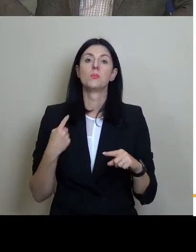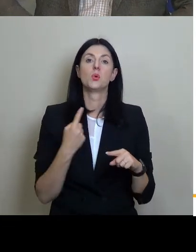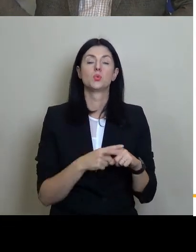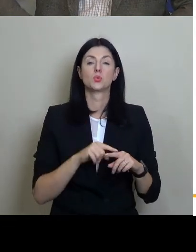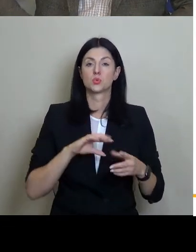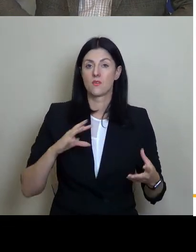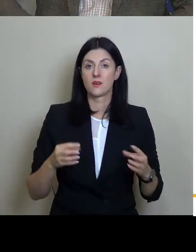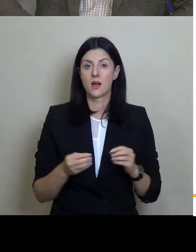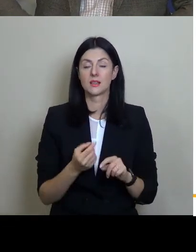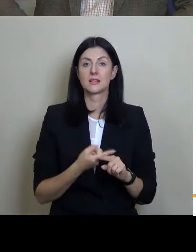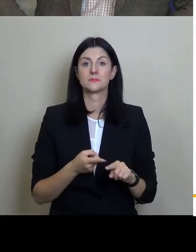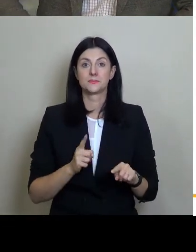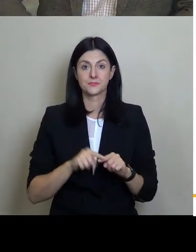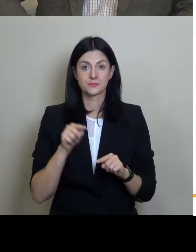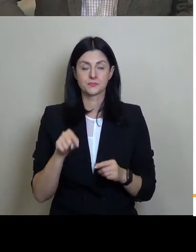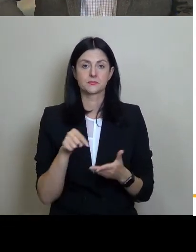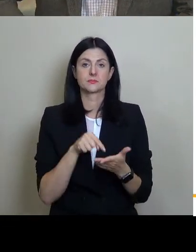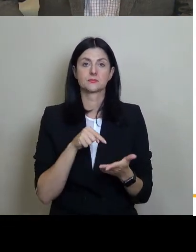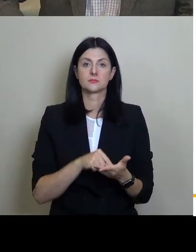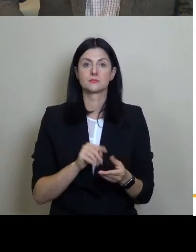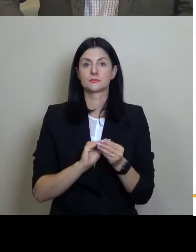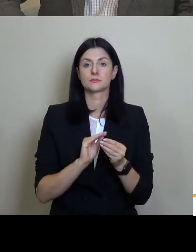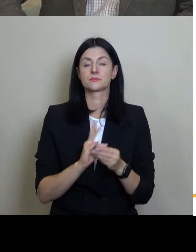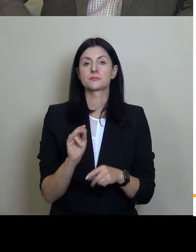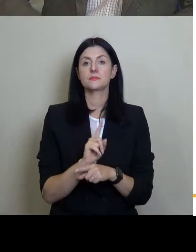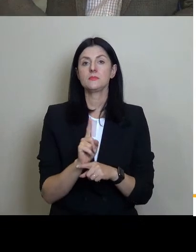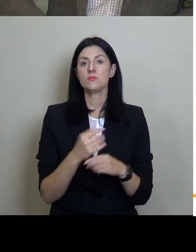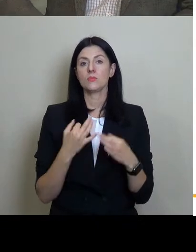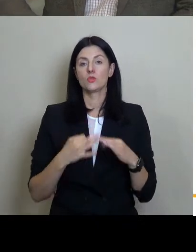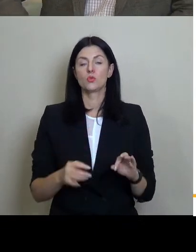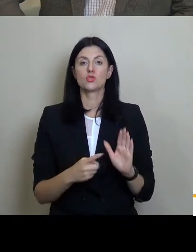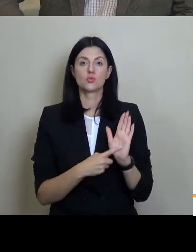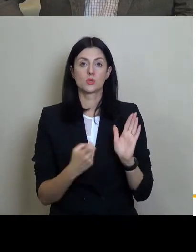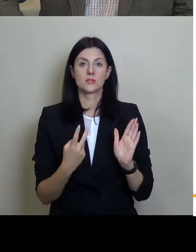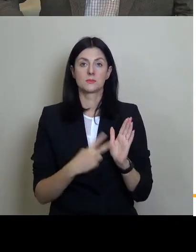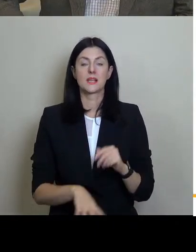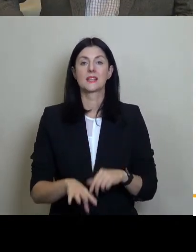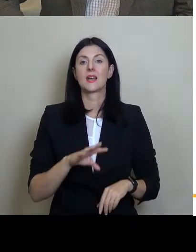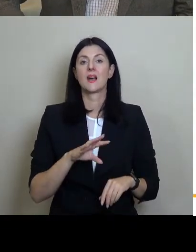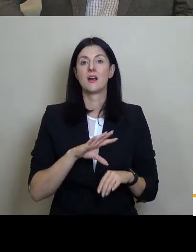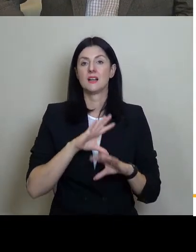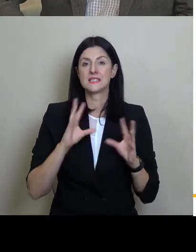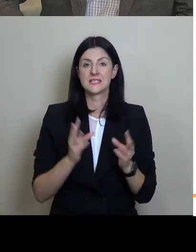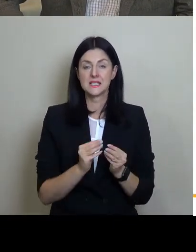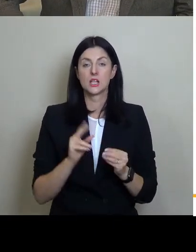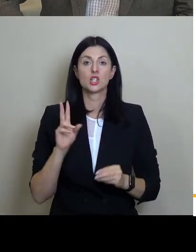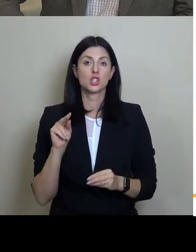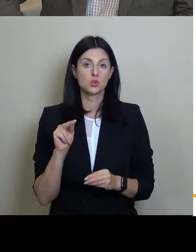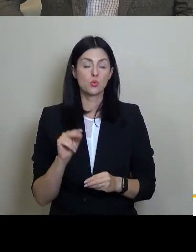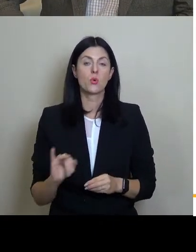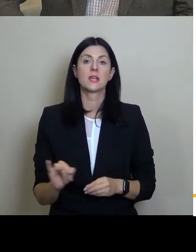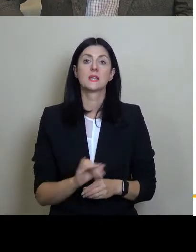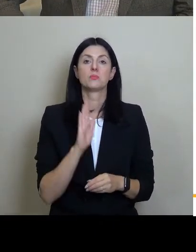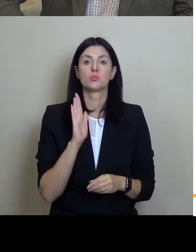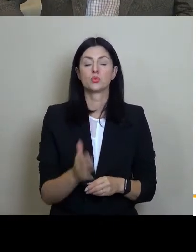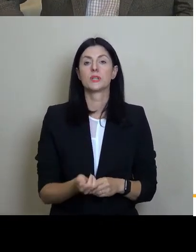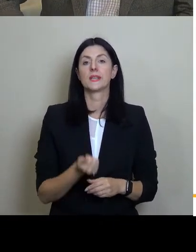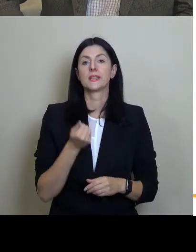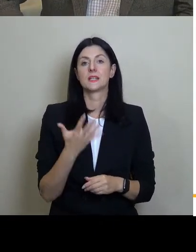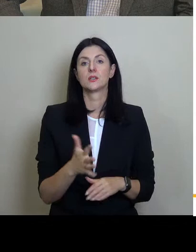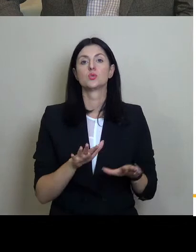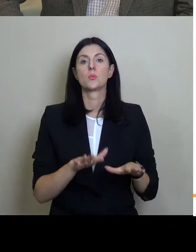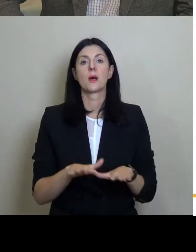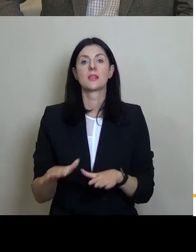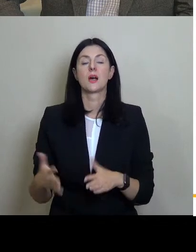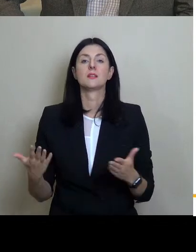votes, summed them up, and this result is divided by the same electoral quota, 670. The whole